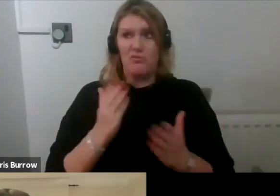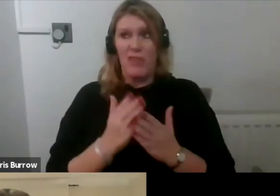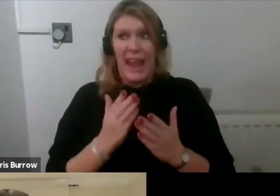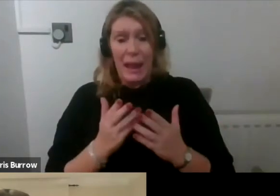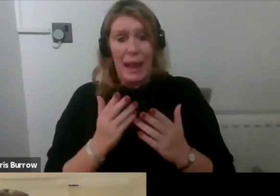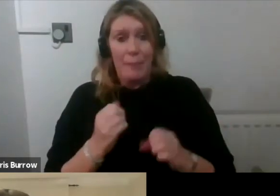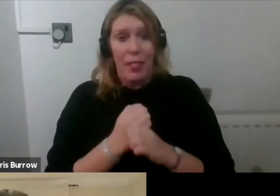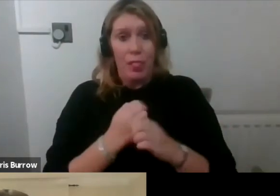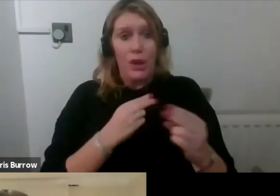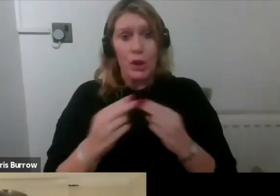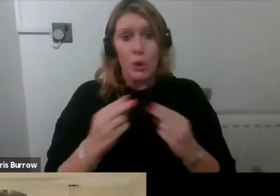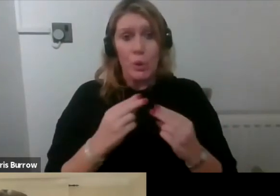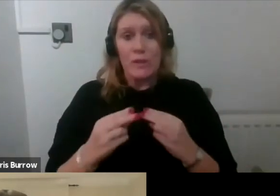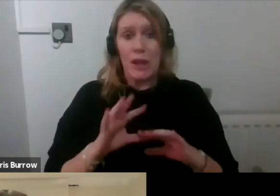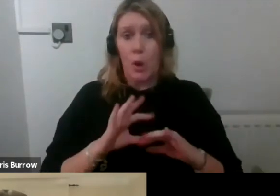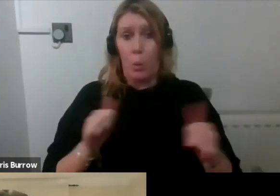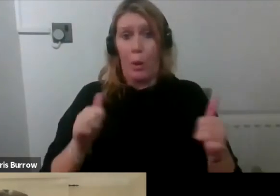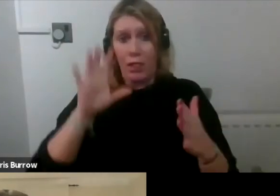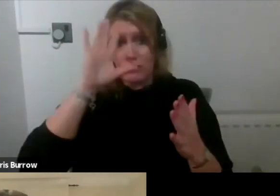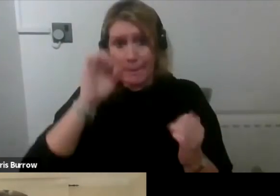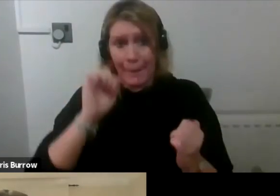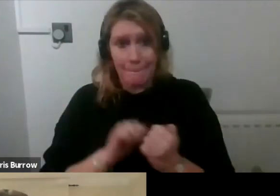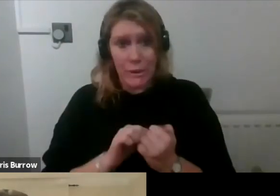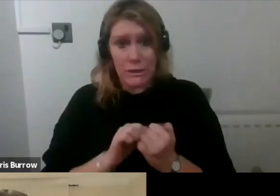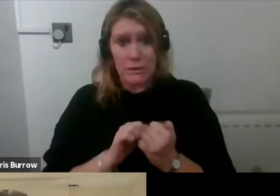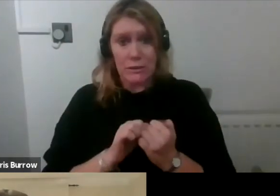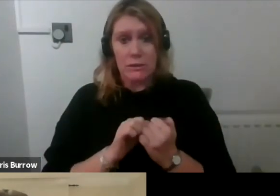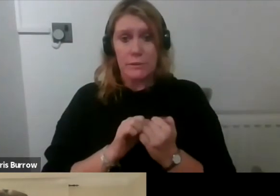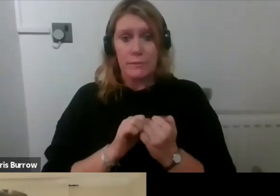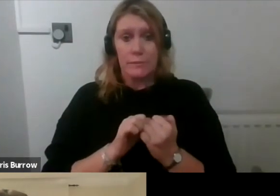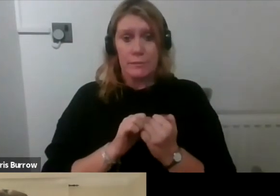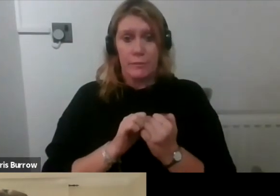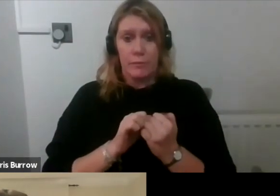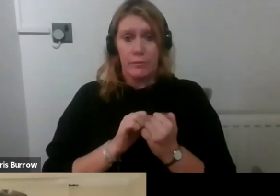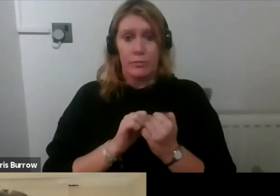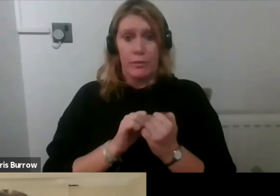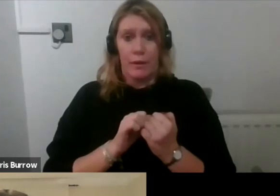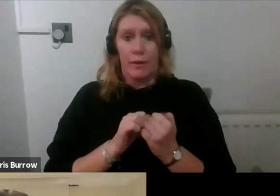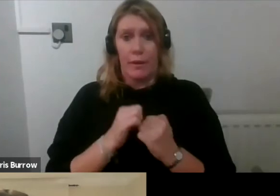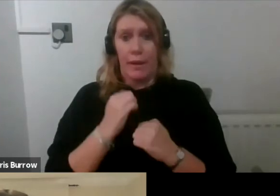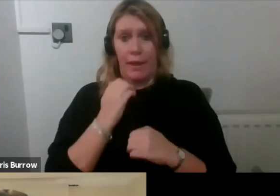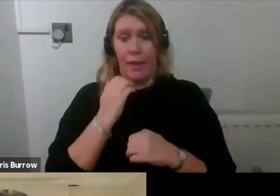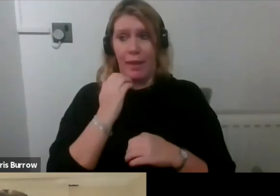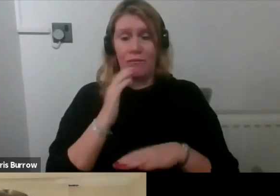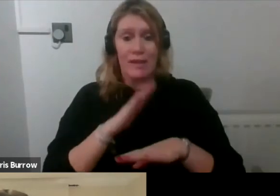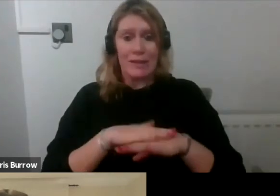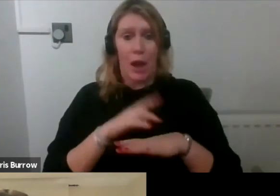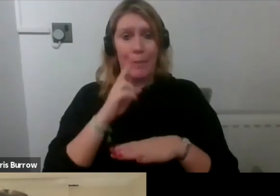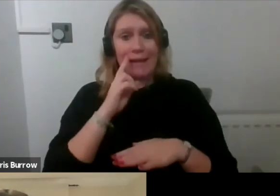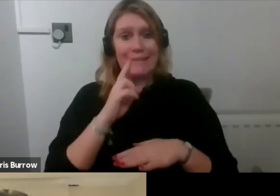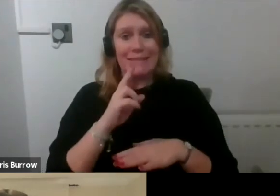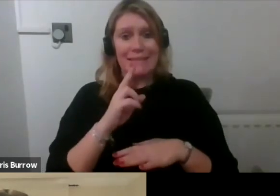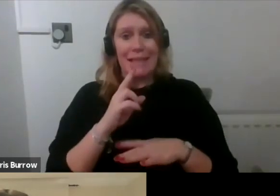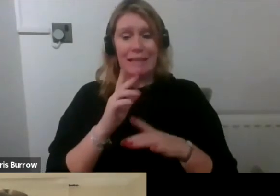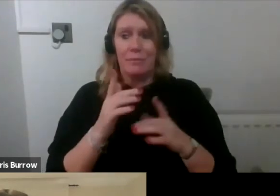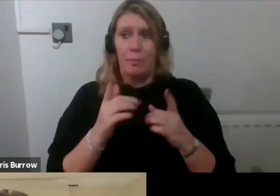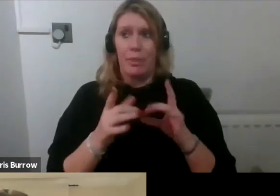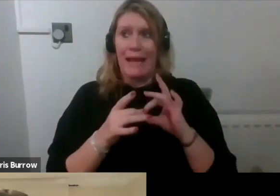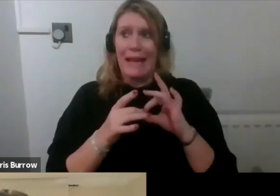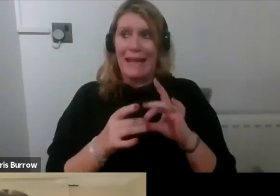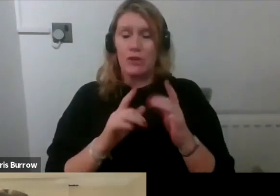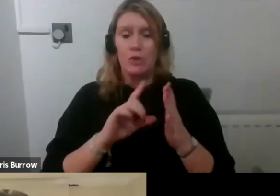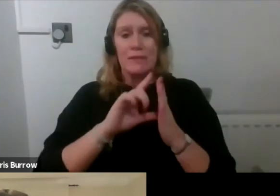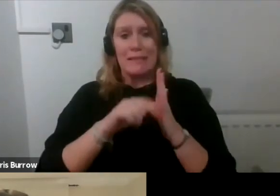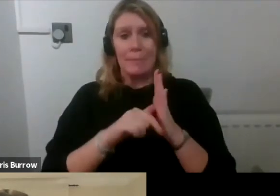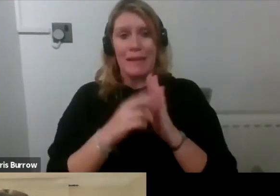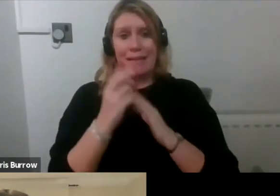They're not well remembered. The Mm, most Every time I see something about disability arts in the 20th century, let